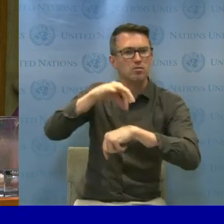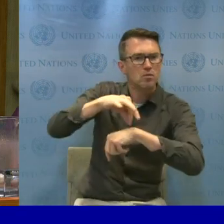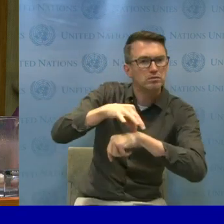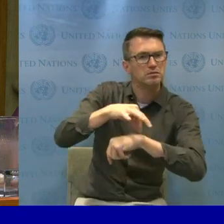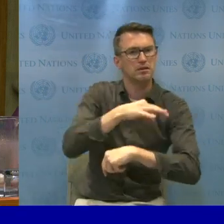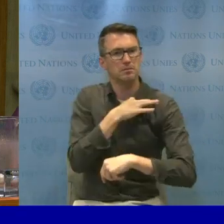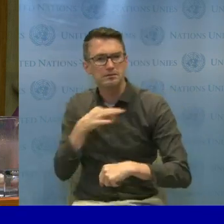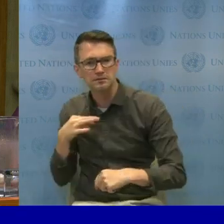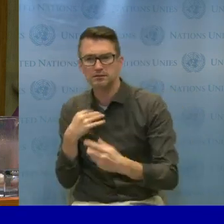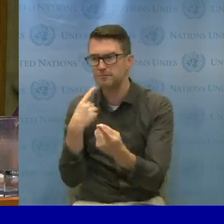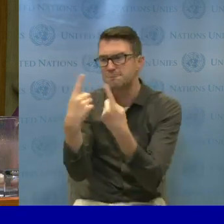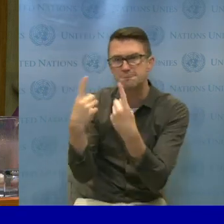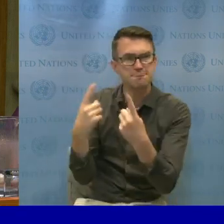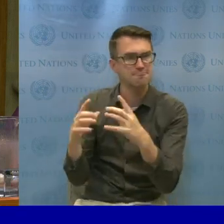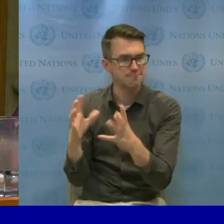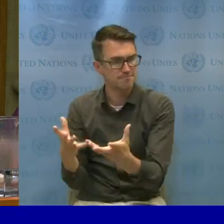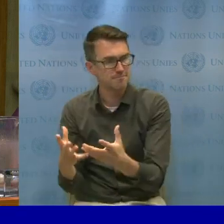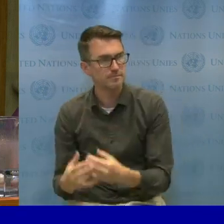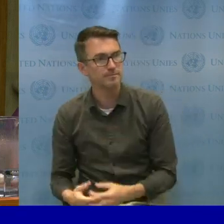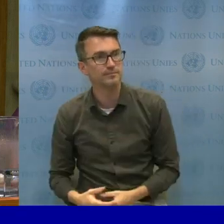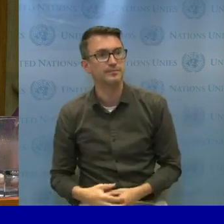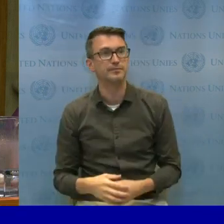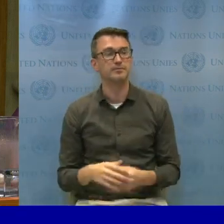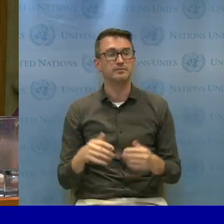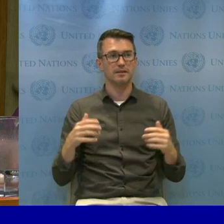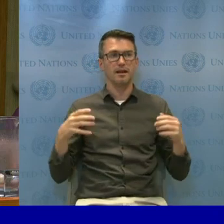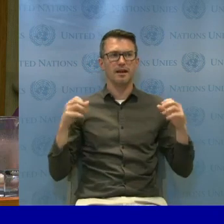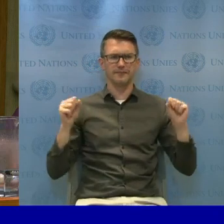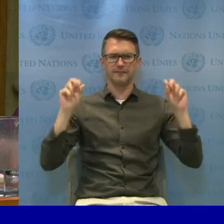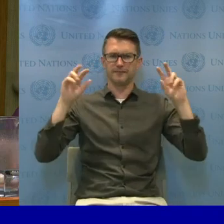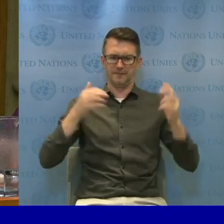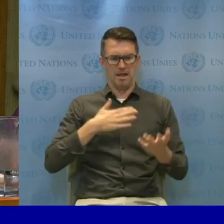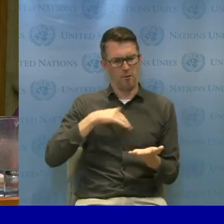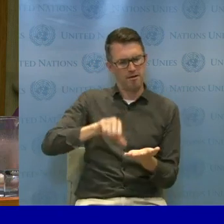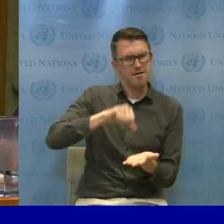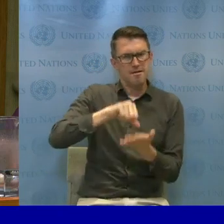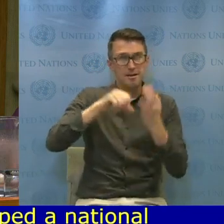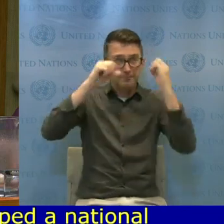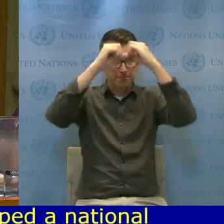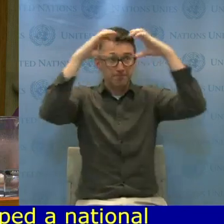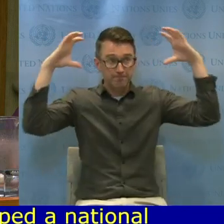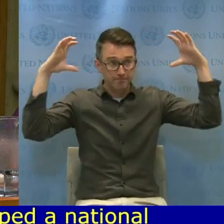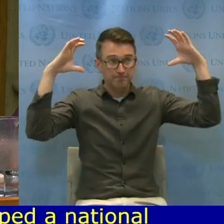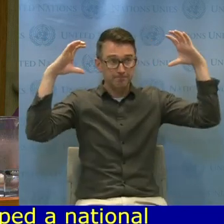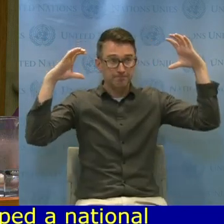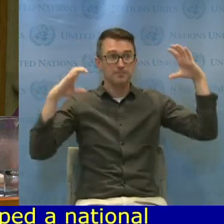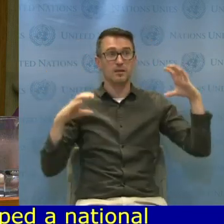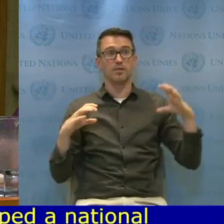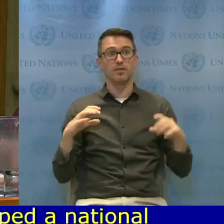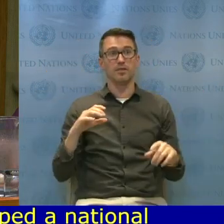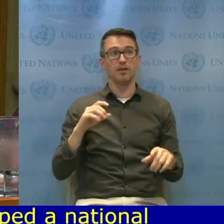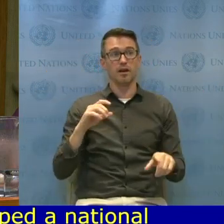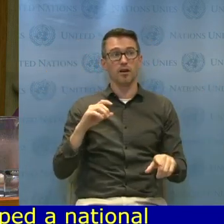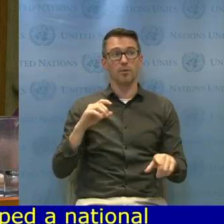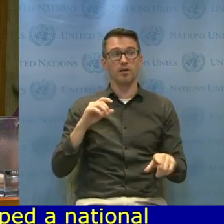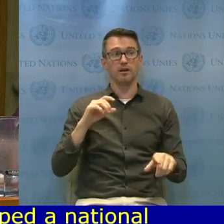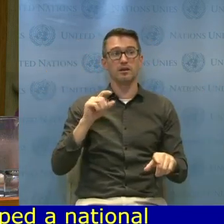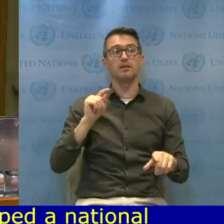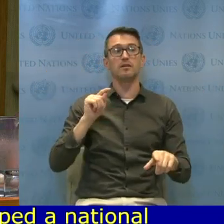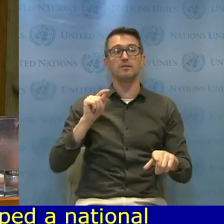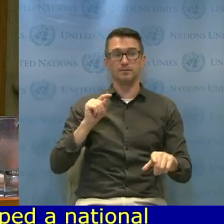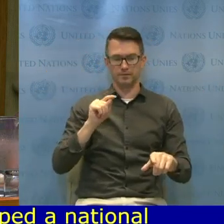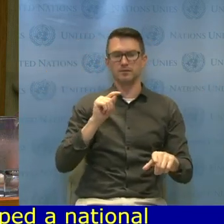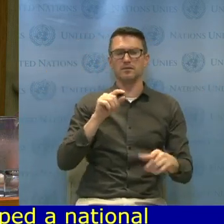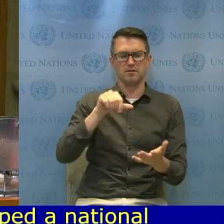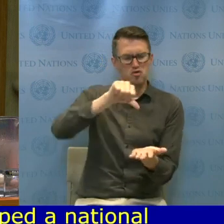the core values tools. This tool has a module for healthcare and dental care, and it describes to staff how they can